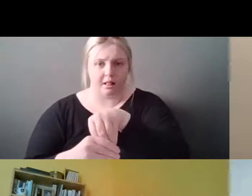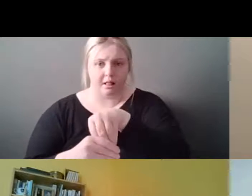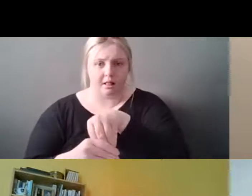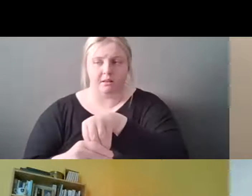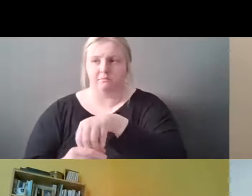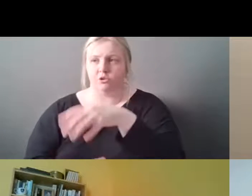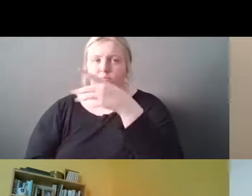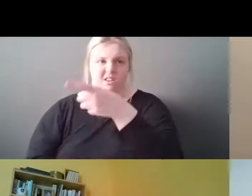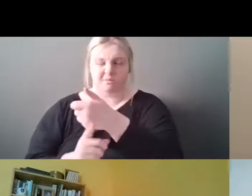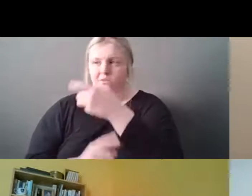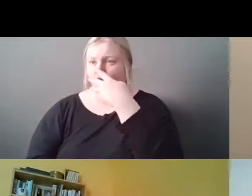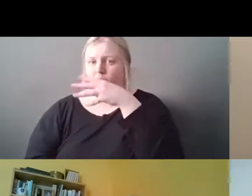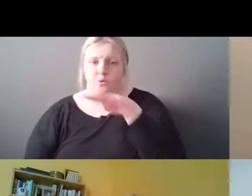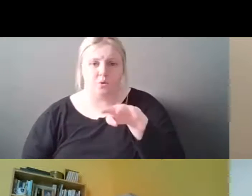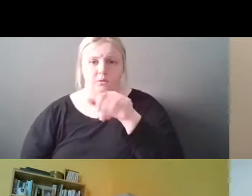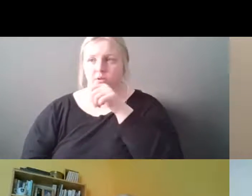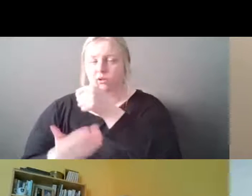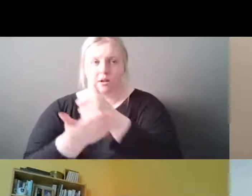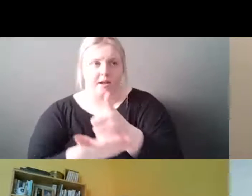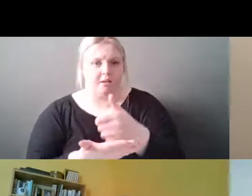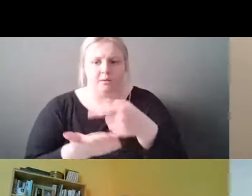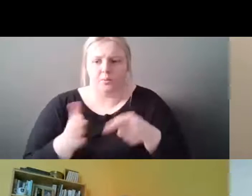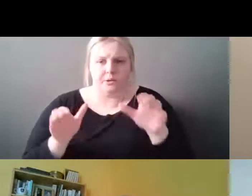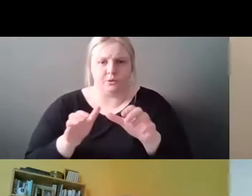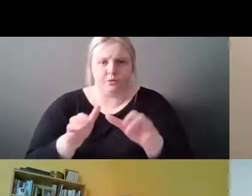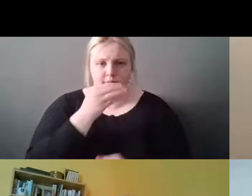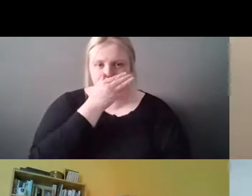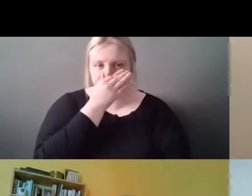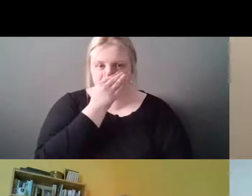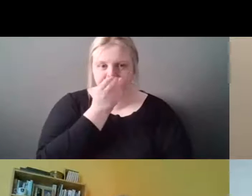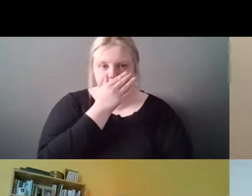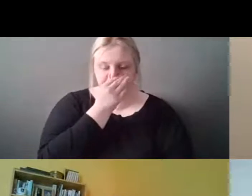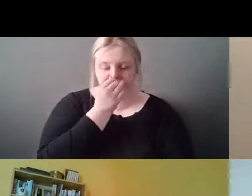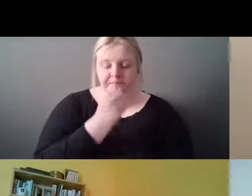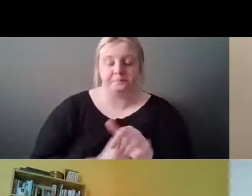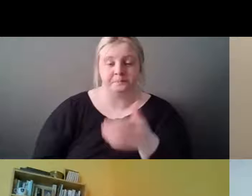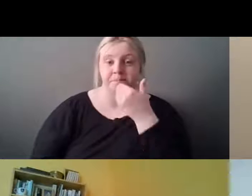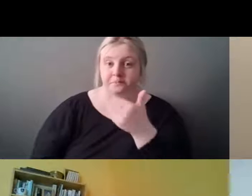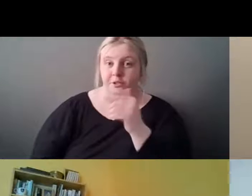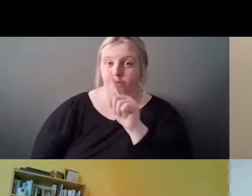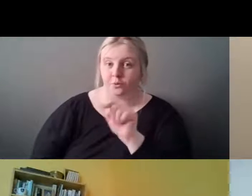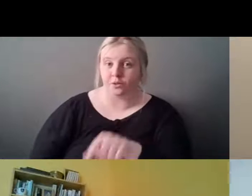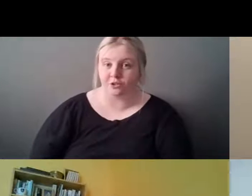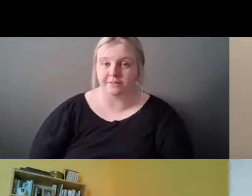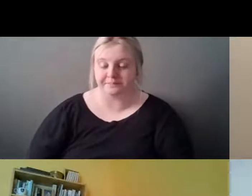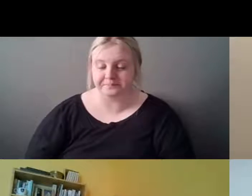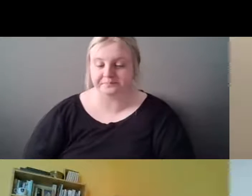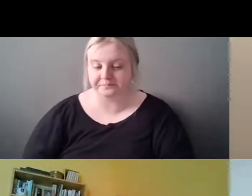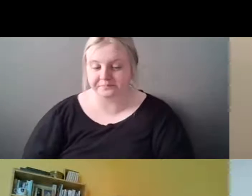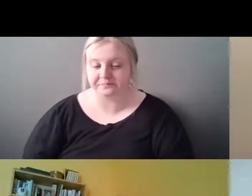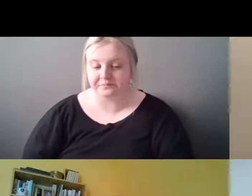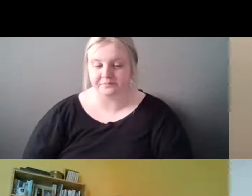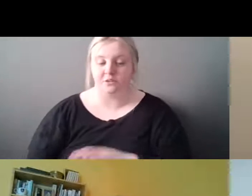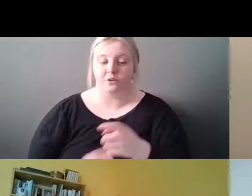a situation of bullying? Oh, that's a very, very good one. Now, from an organizational